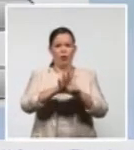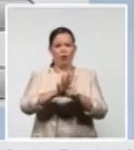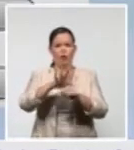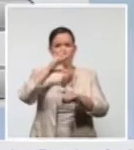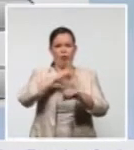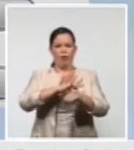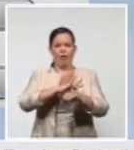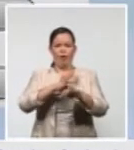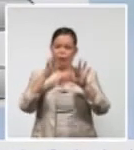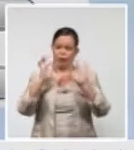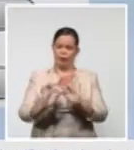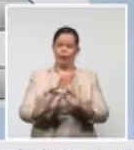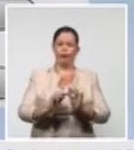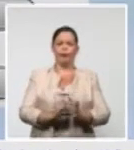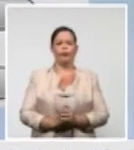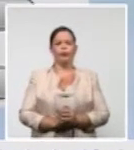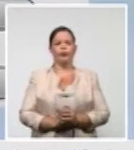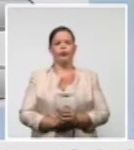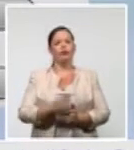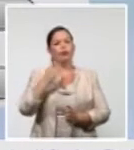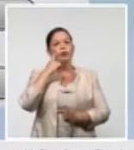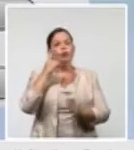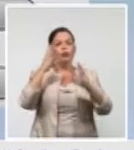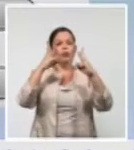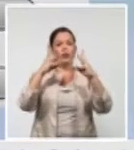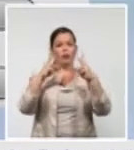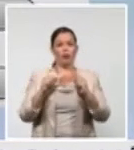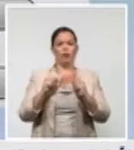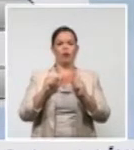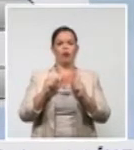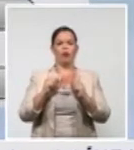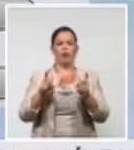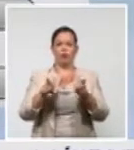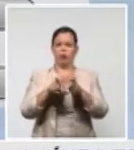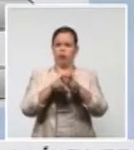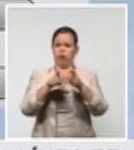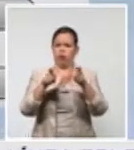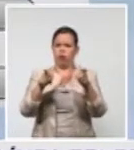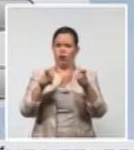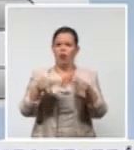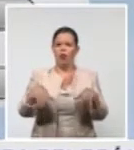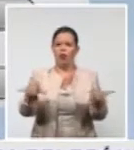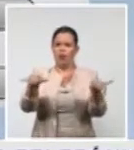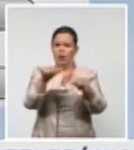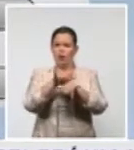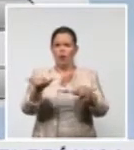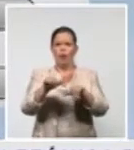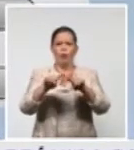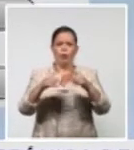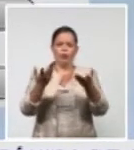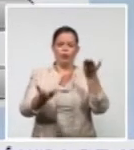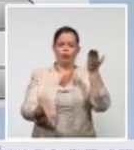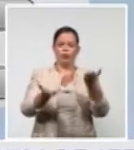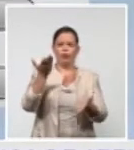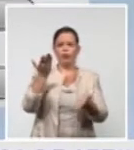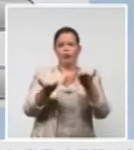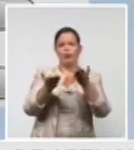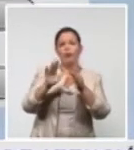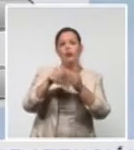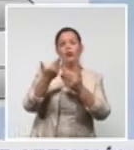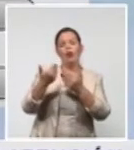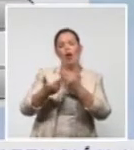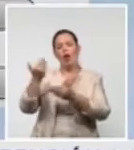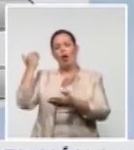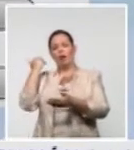and COVID-19. These 48 cases bring the total number of samples